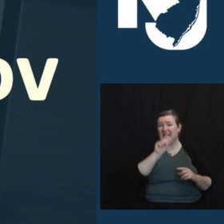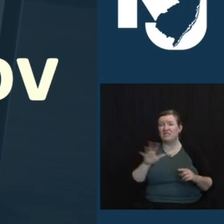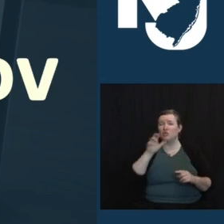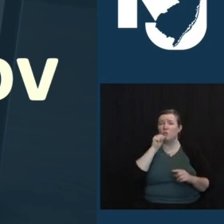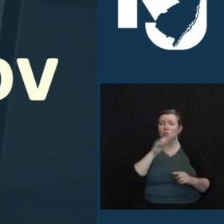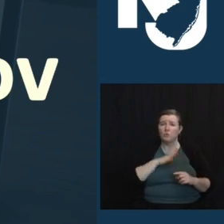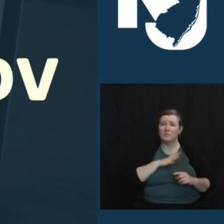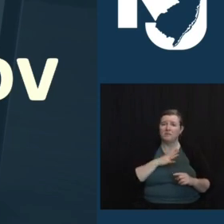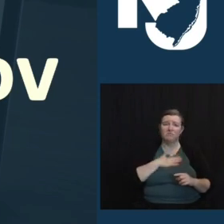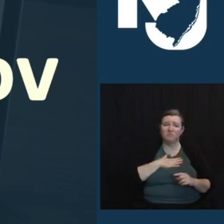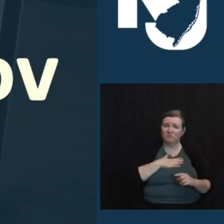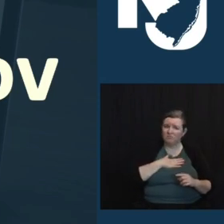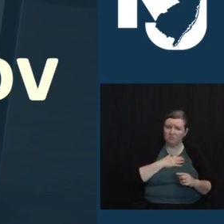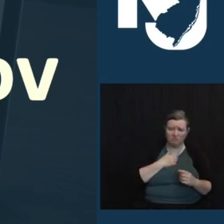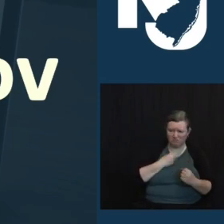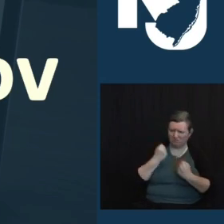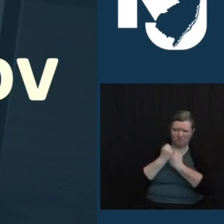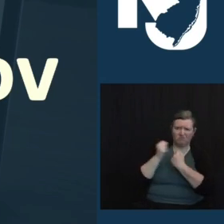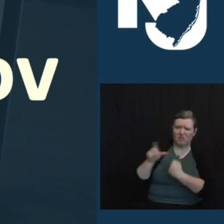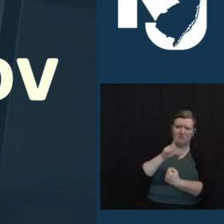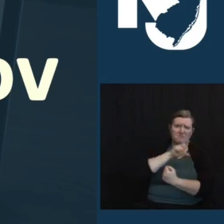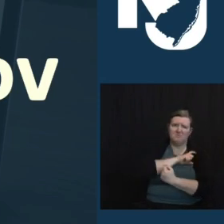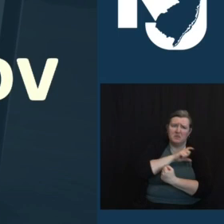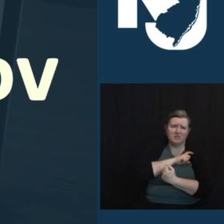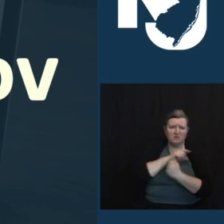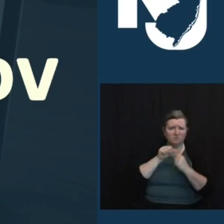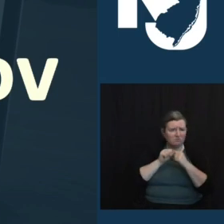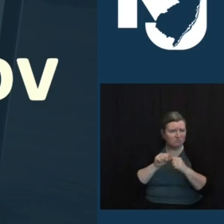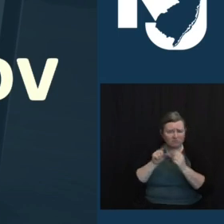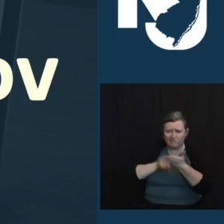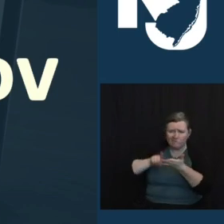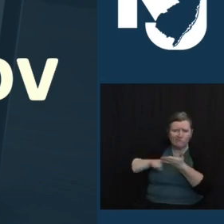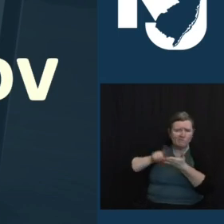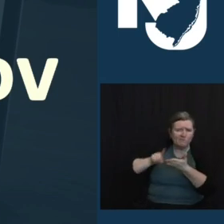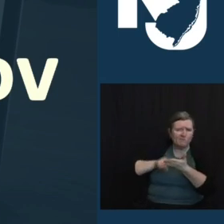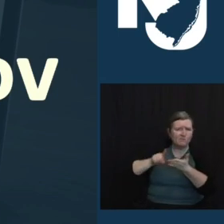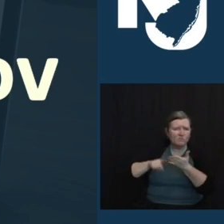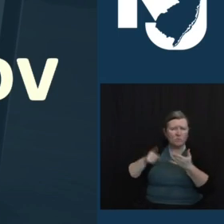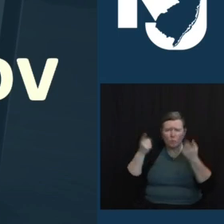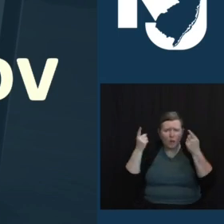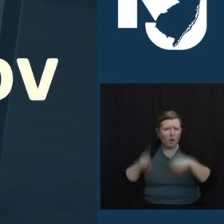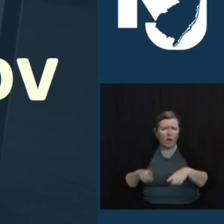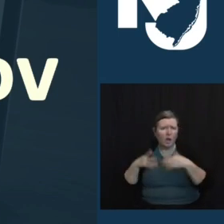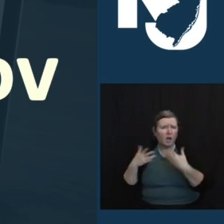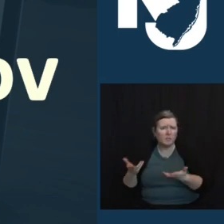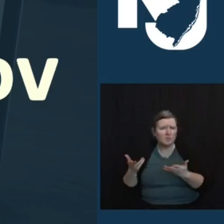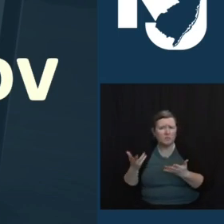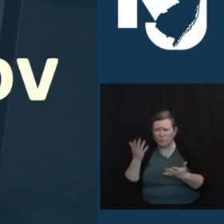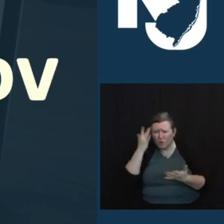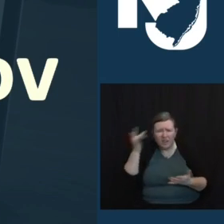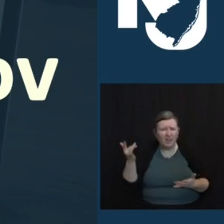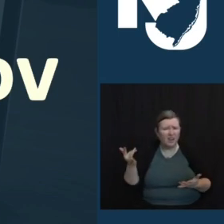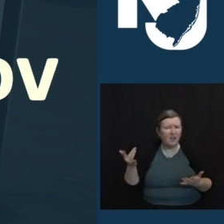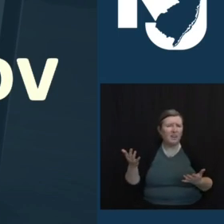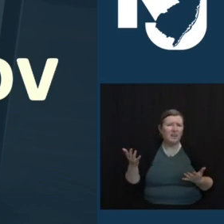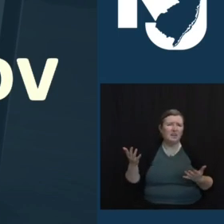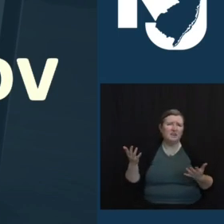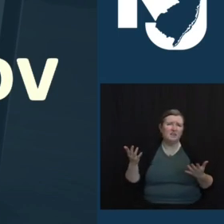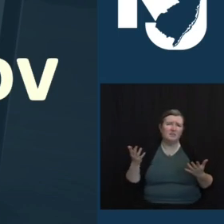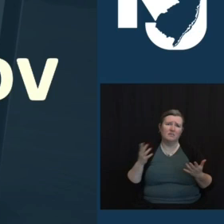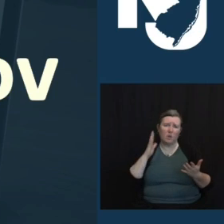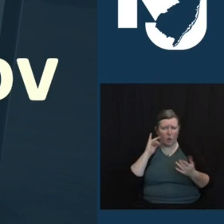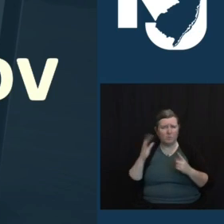continue to investigate this heinous crime and to establish a motive. We congratulate them on so swiftly apprehending the suspected